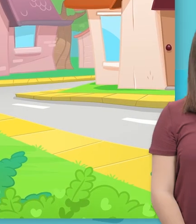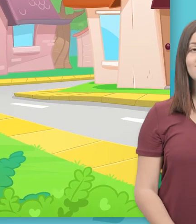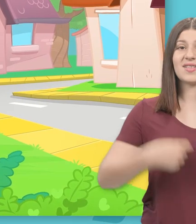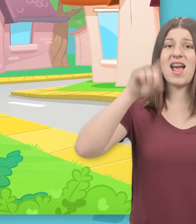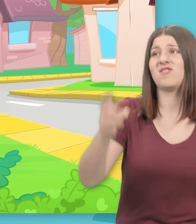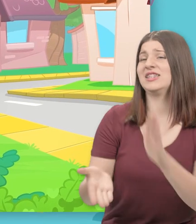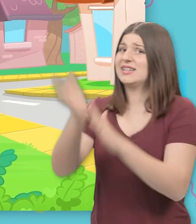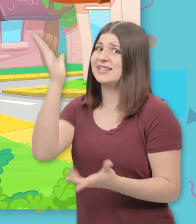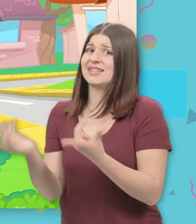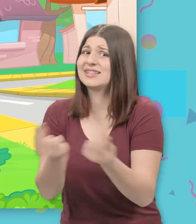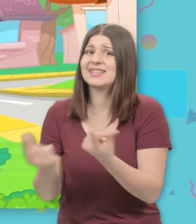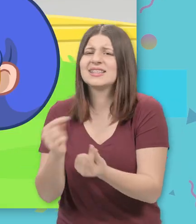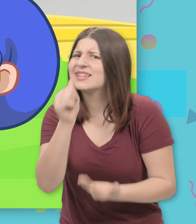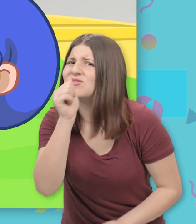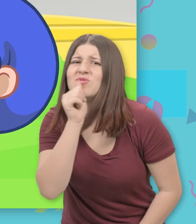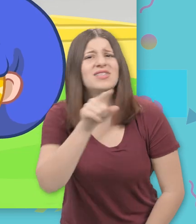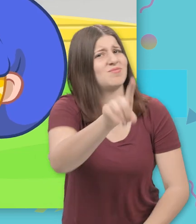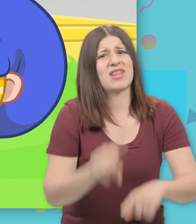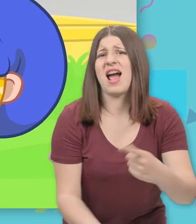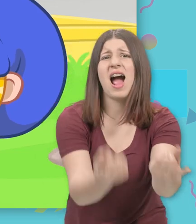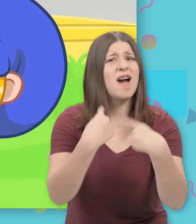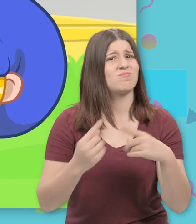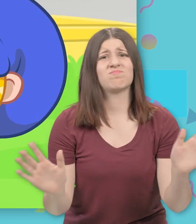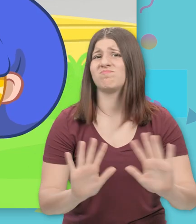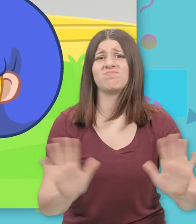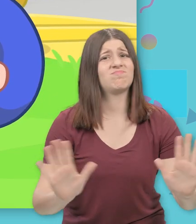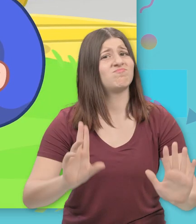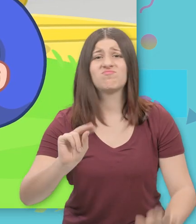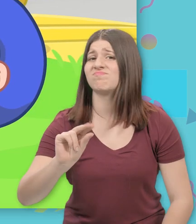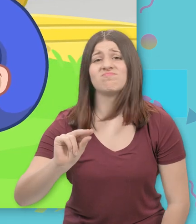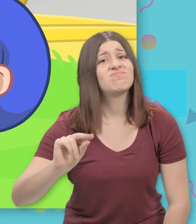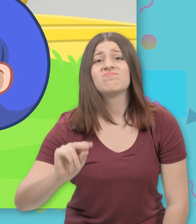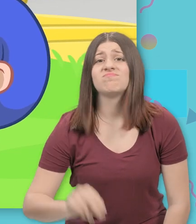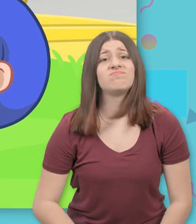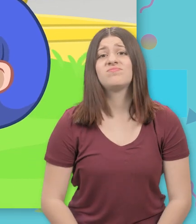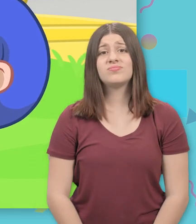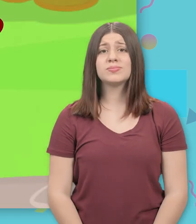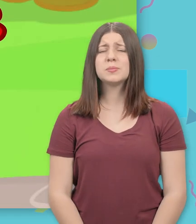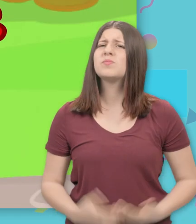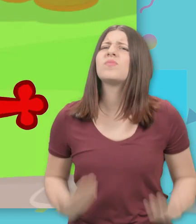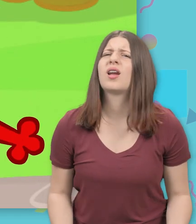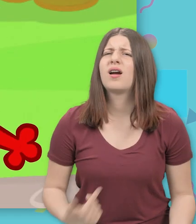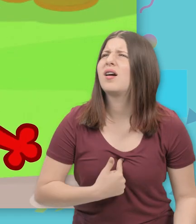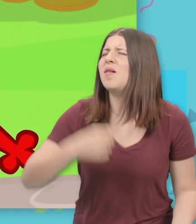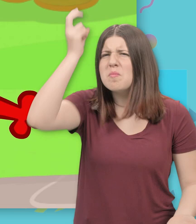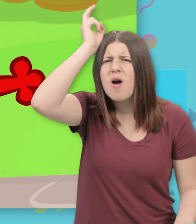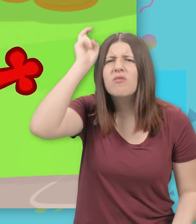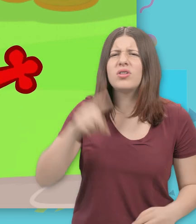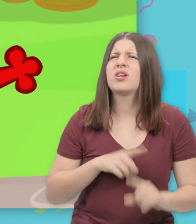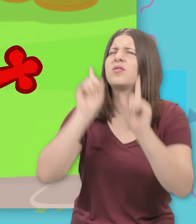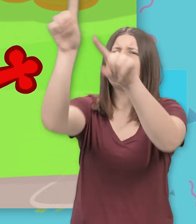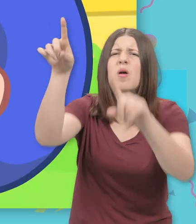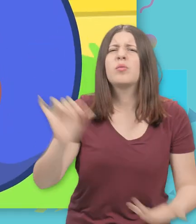I have to go do something, Morphle. But it's a secret, so you can't come. Morphle,